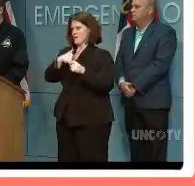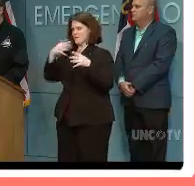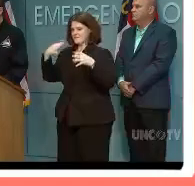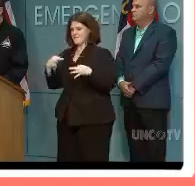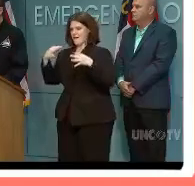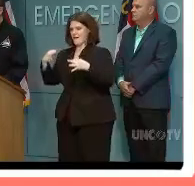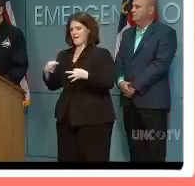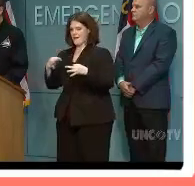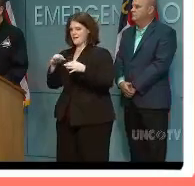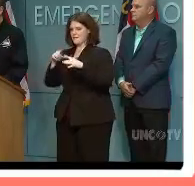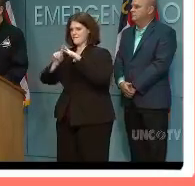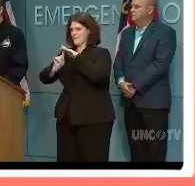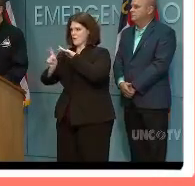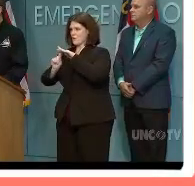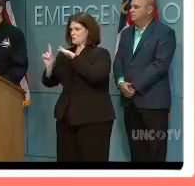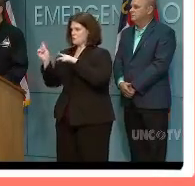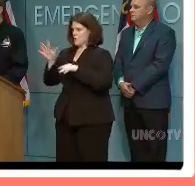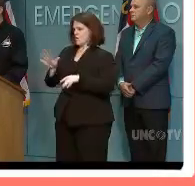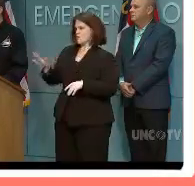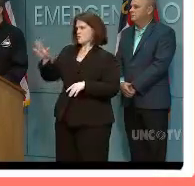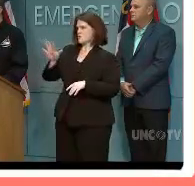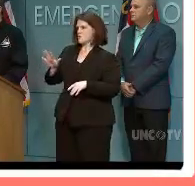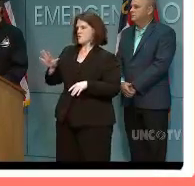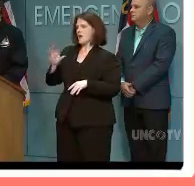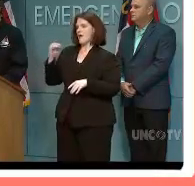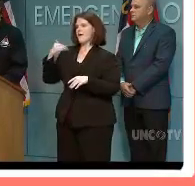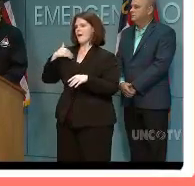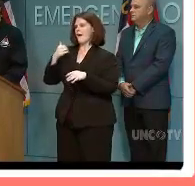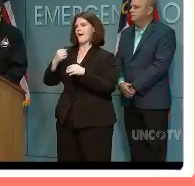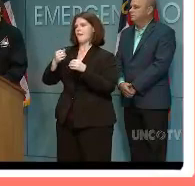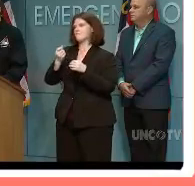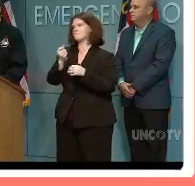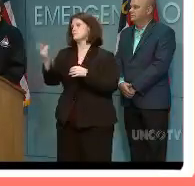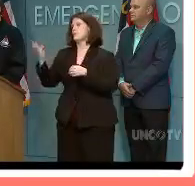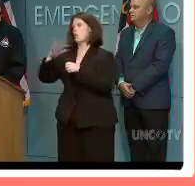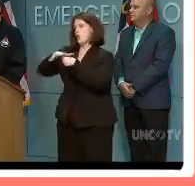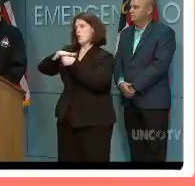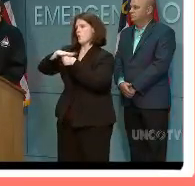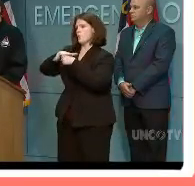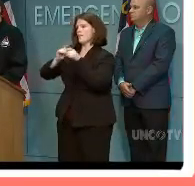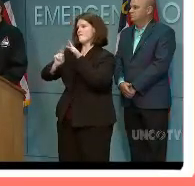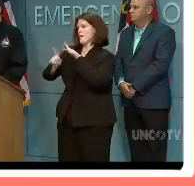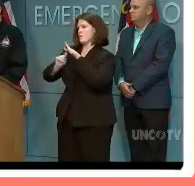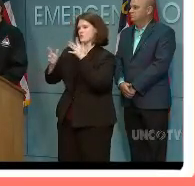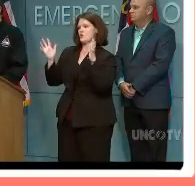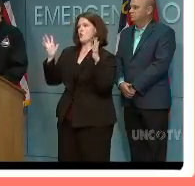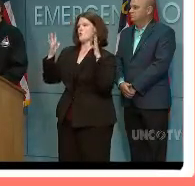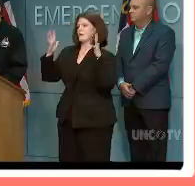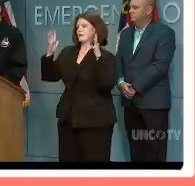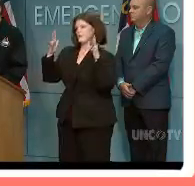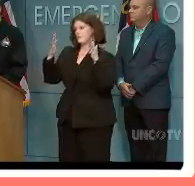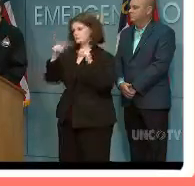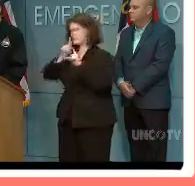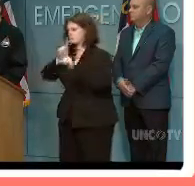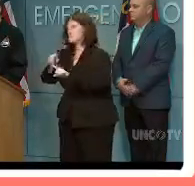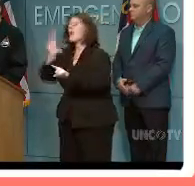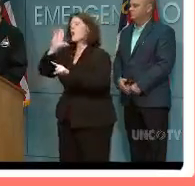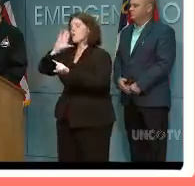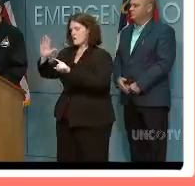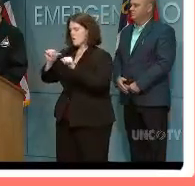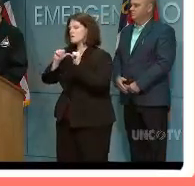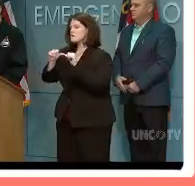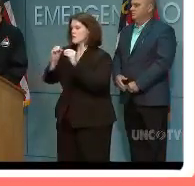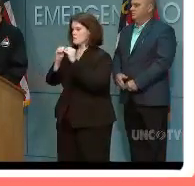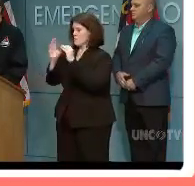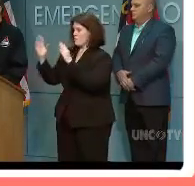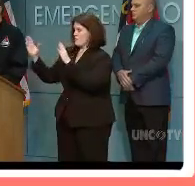on evacuations, and there are a number of local evacuation orders that have been issued and will continue